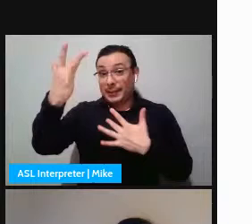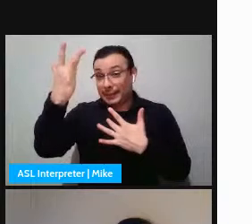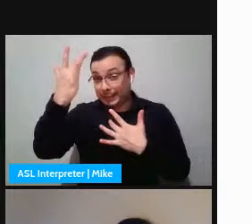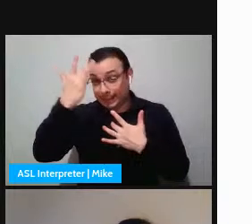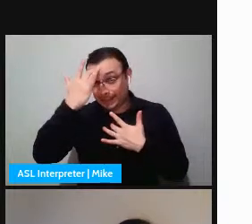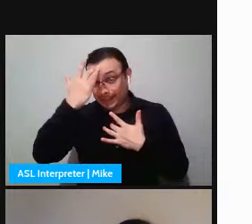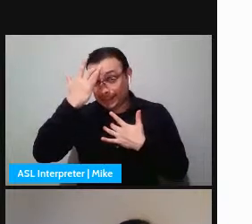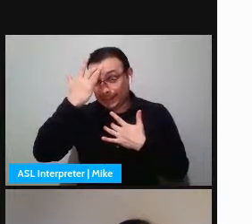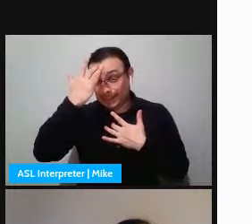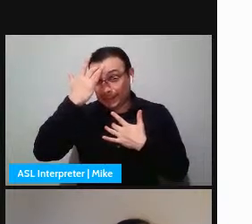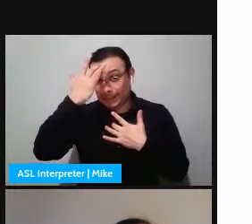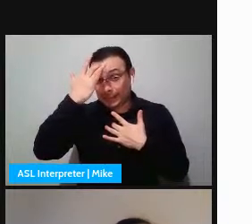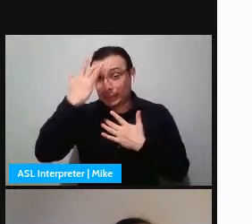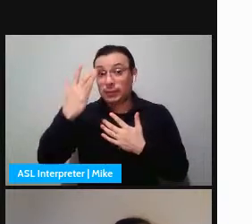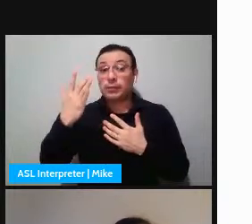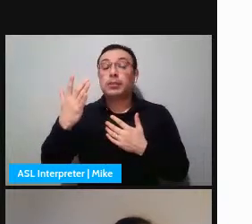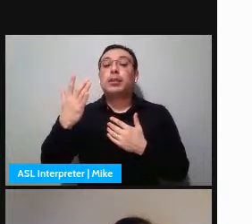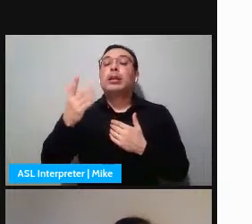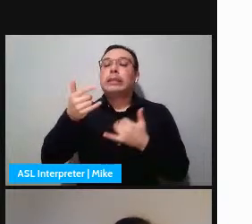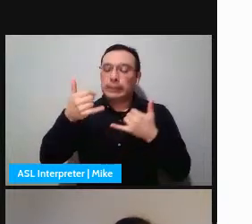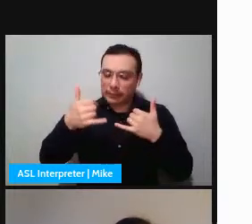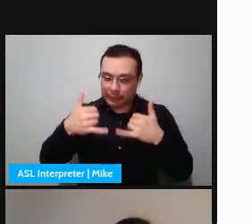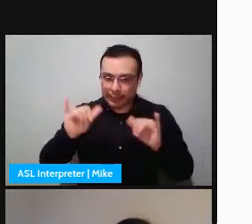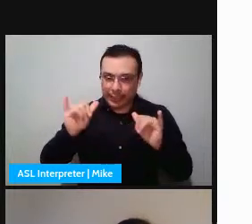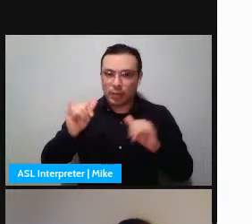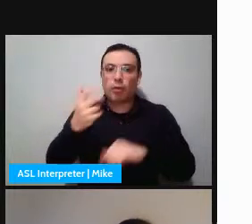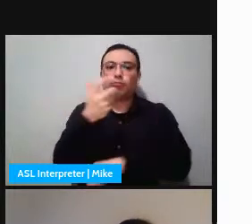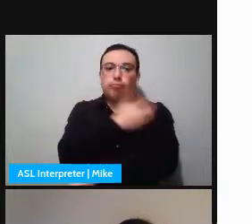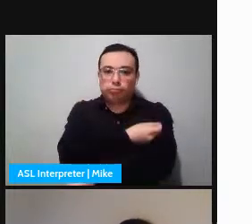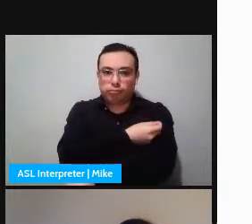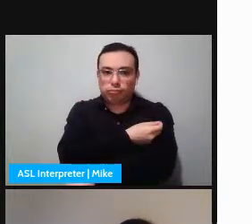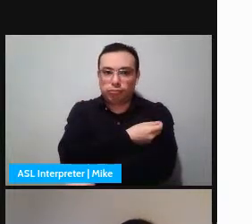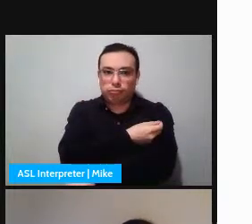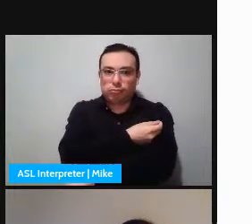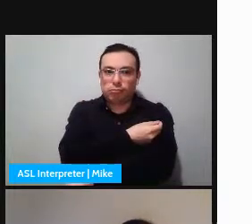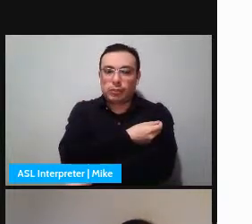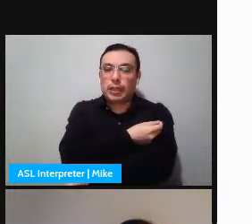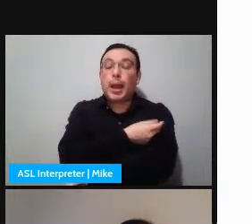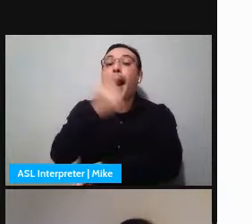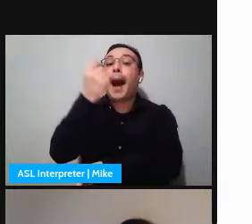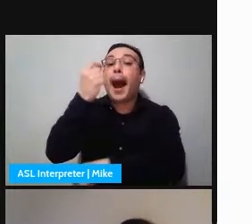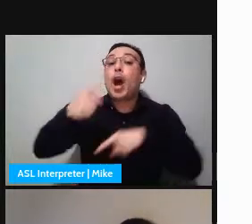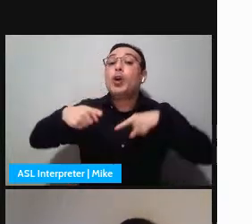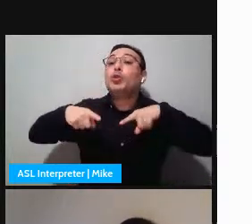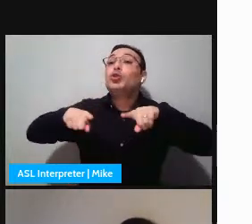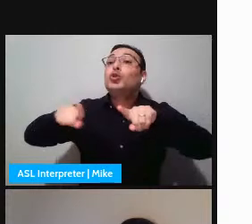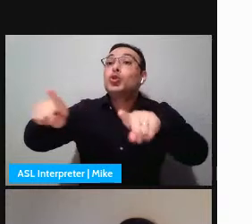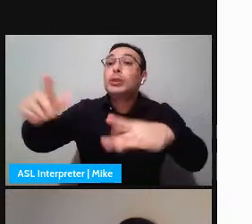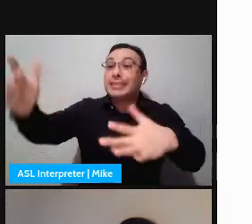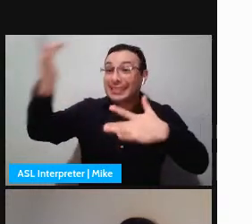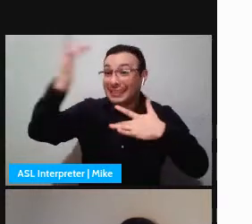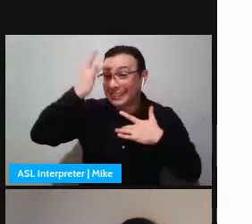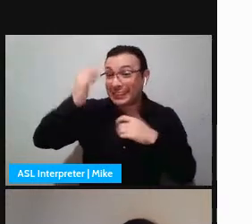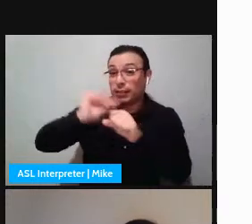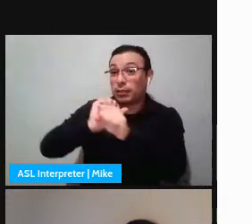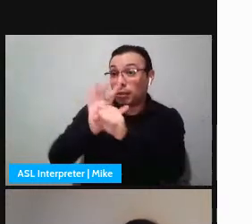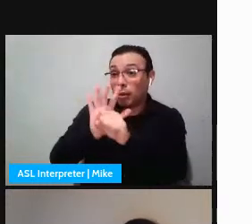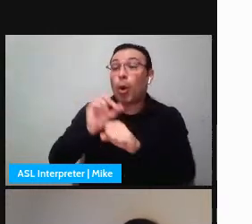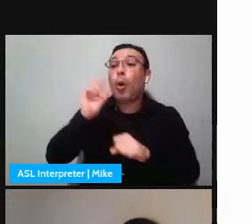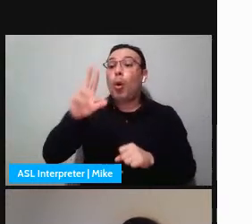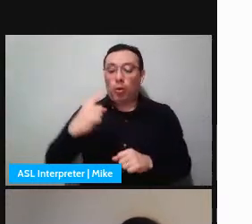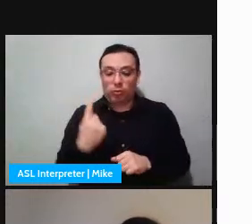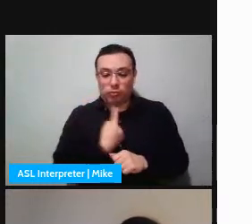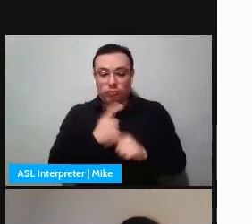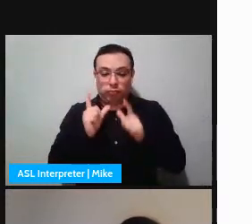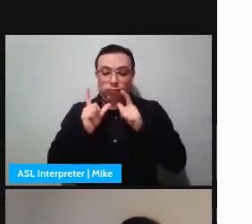from COVID-19, but you should not get the vaccine during your actual illness or while you are in isolation or quarantine.